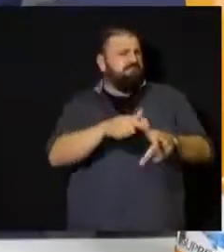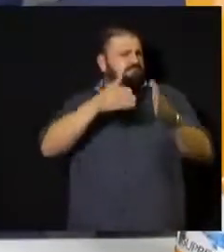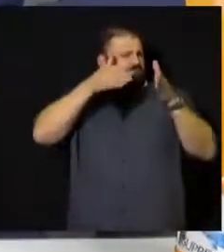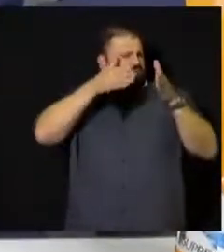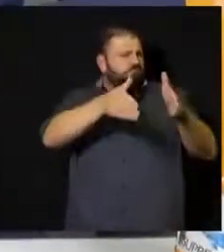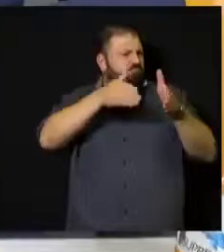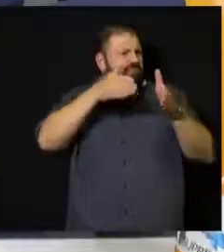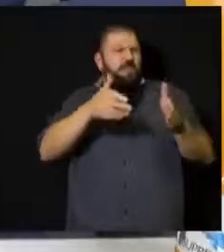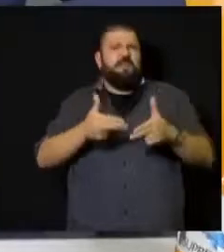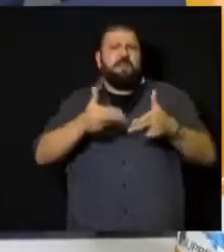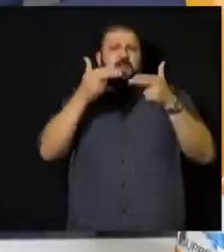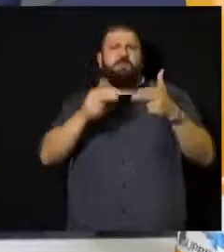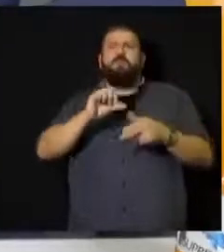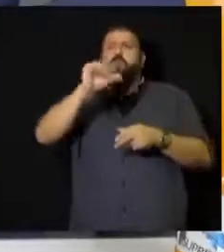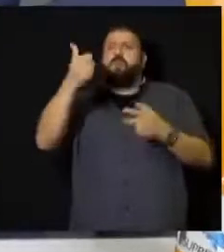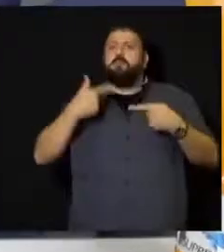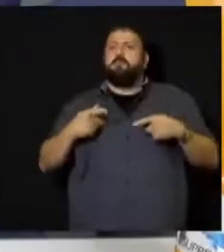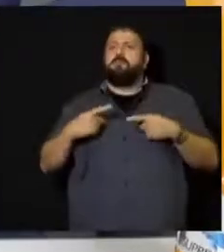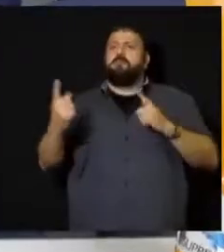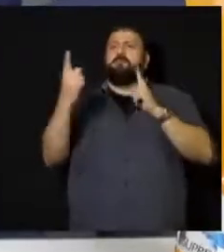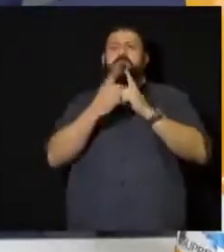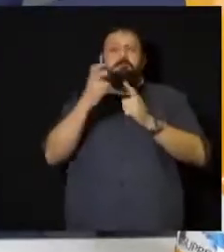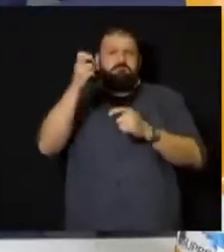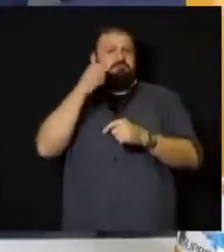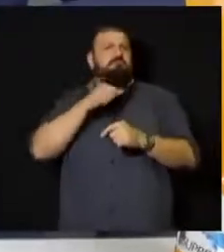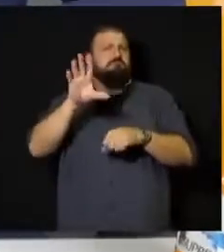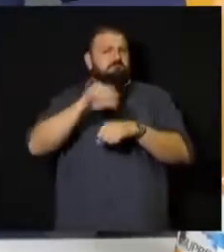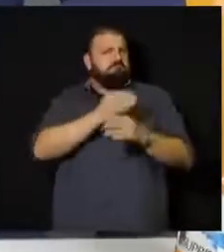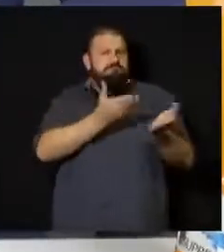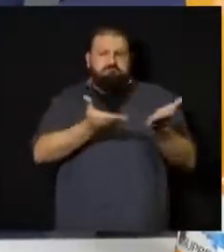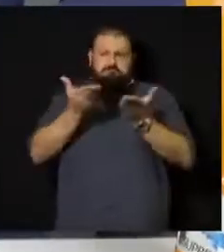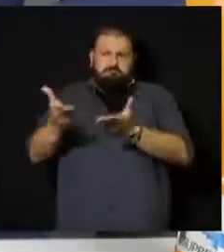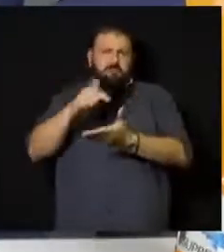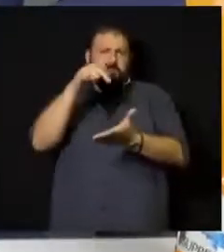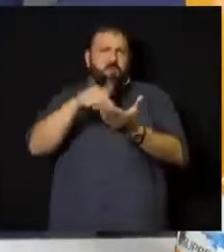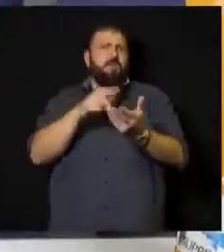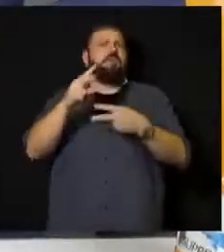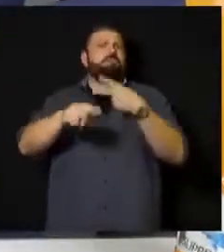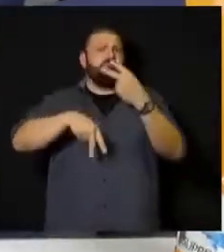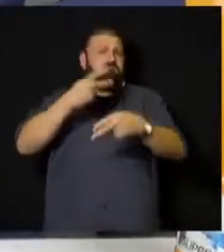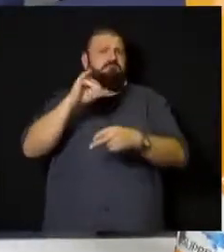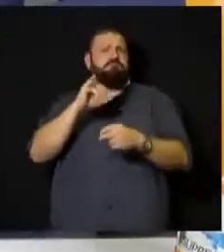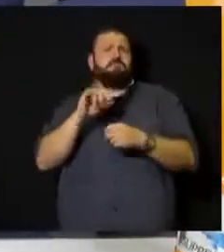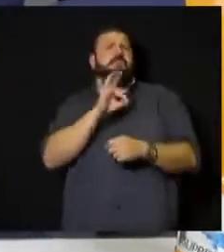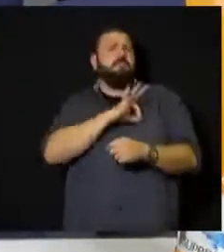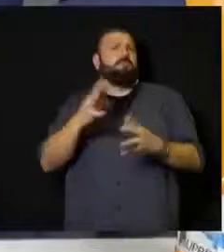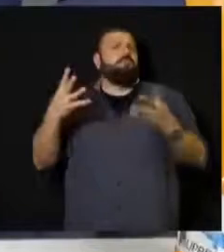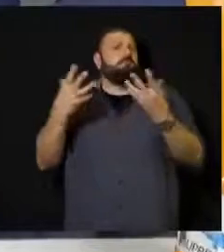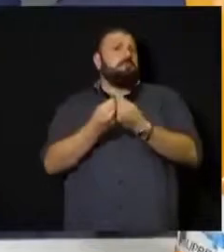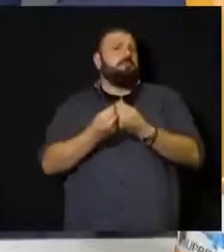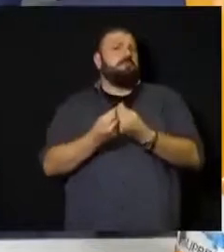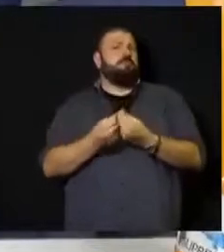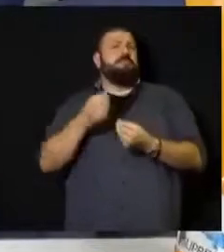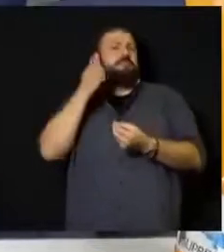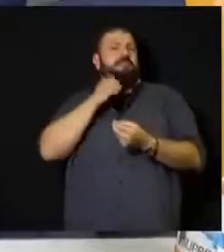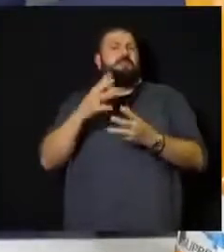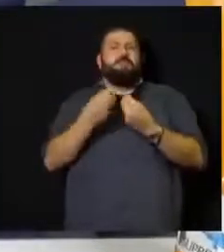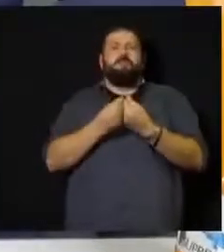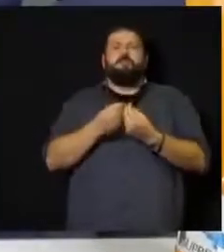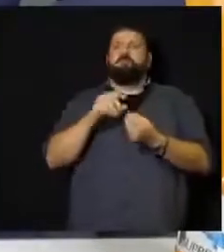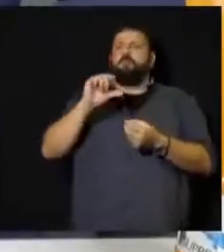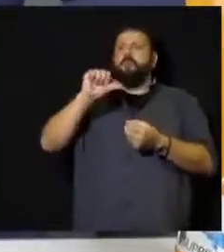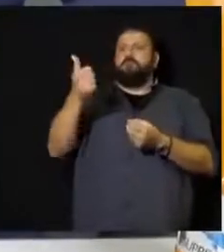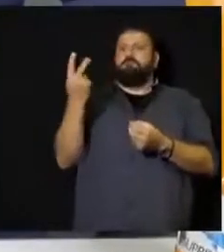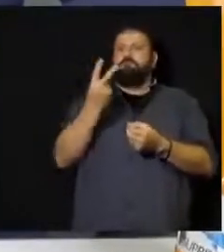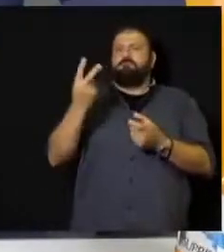business center for distributors. It was very kind to allow us to be there. And then we joined the Welven